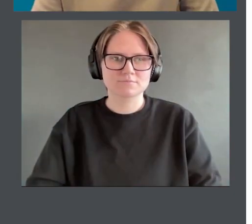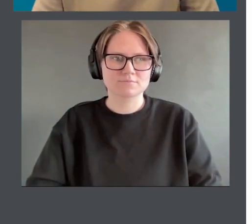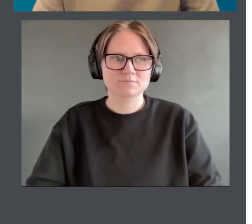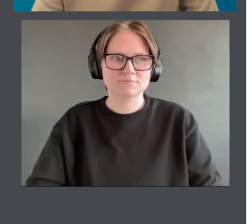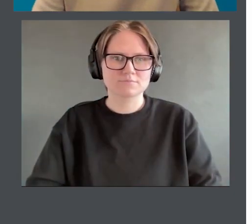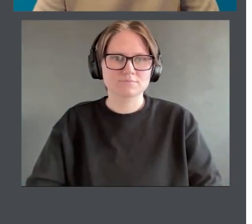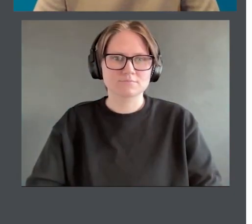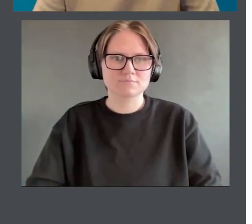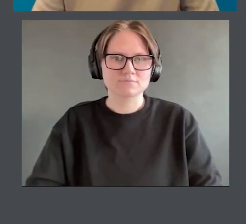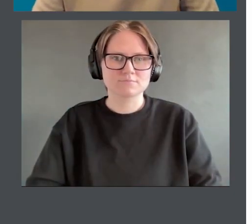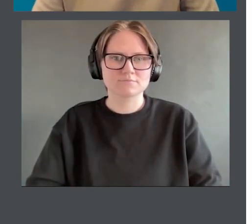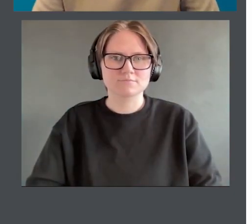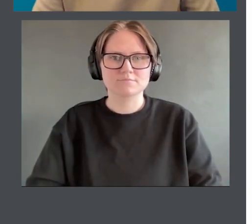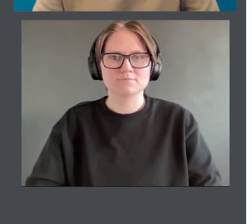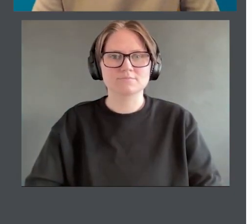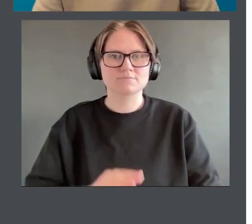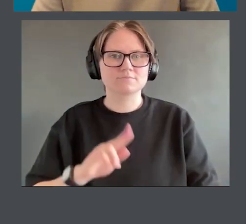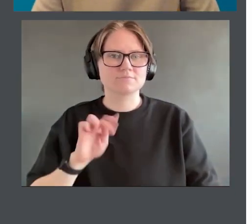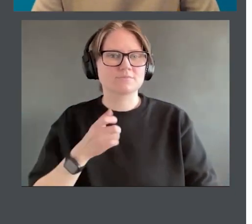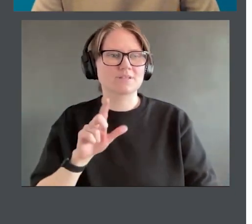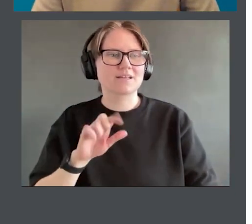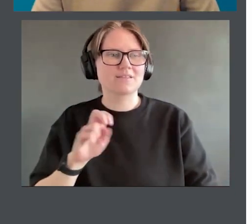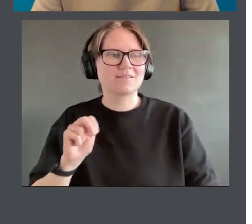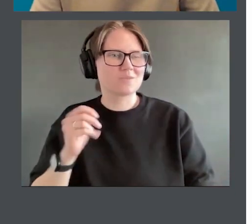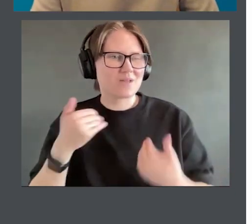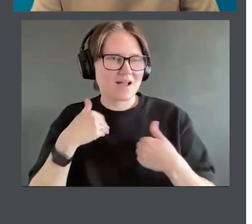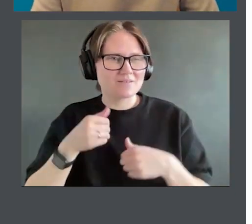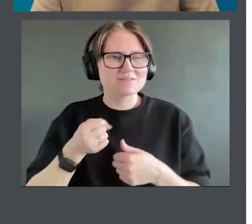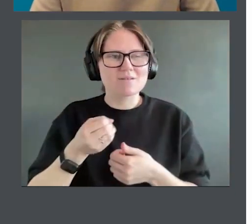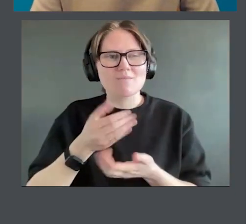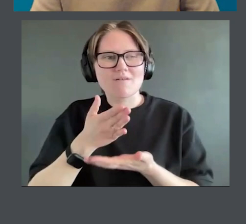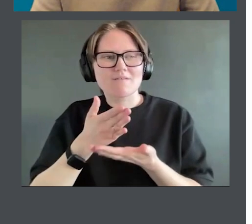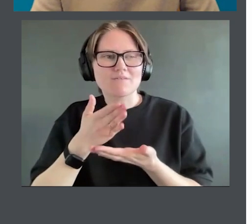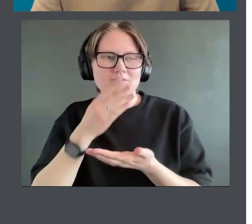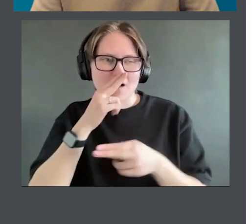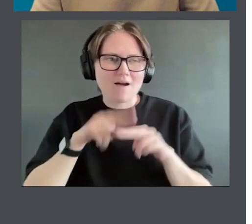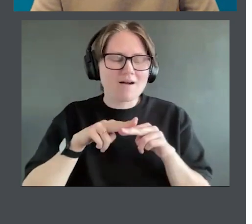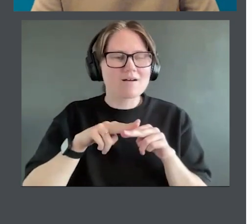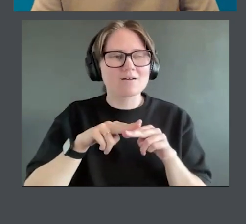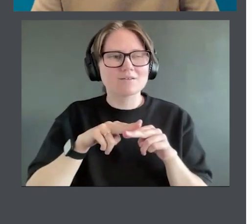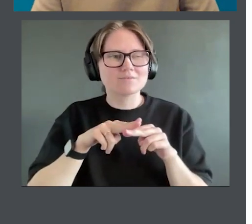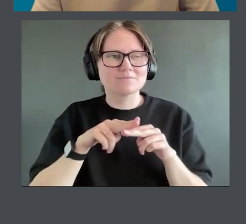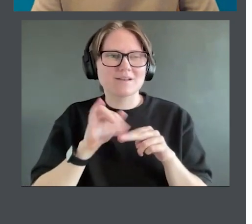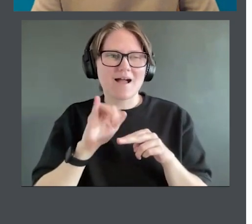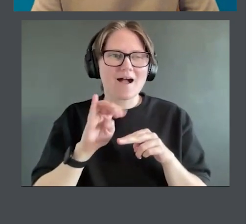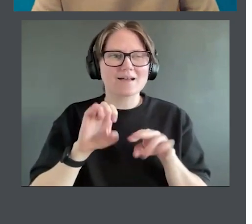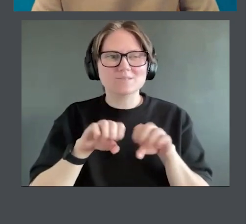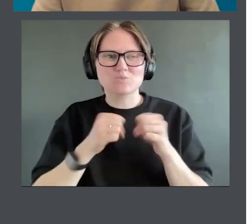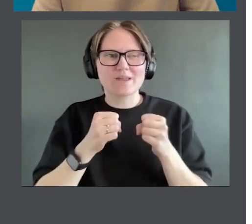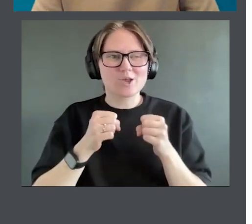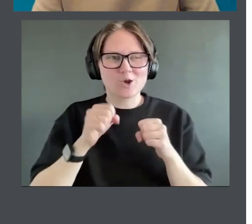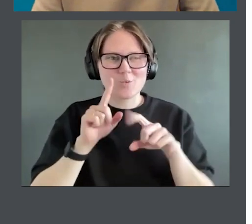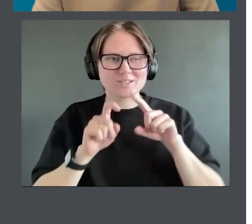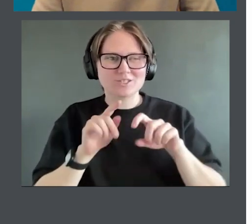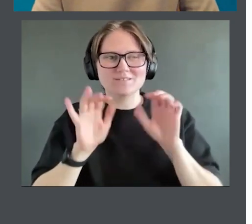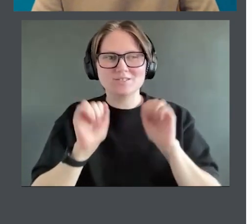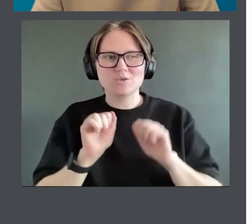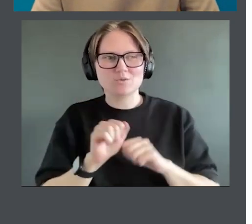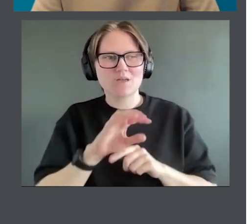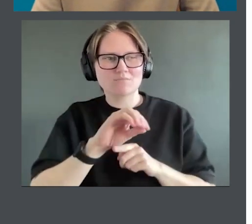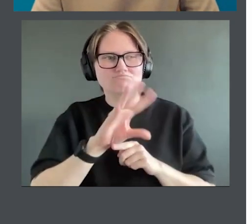We just have some fun icebreaker questions, so feel free to get into Slido from the QR code